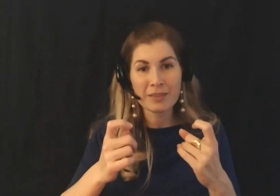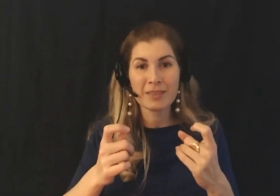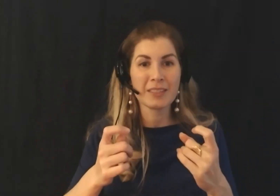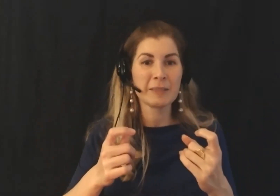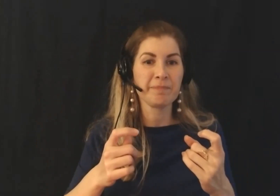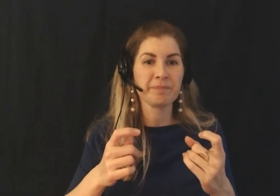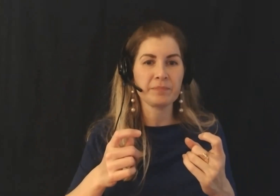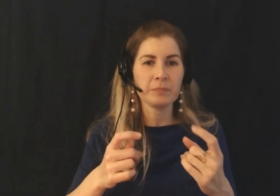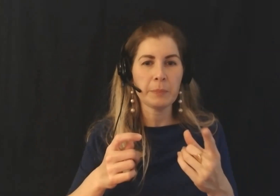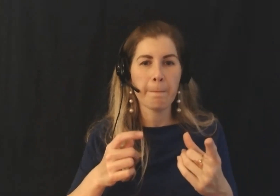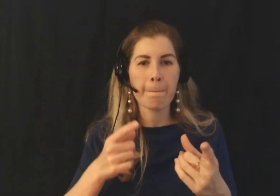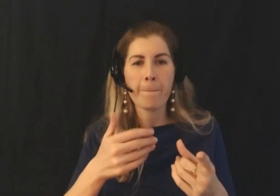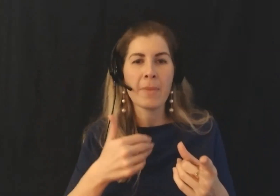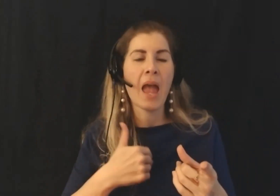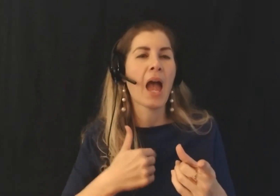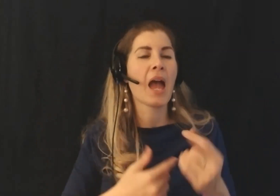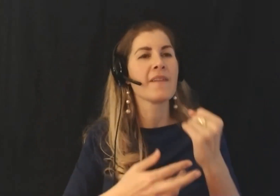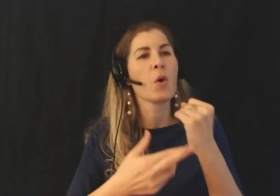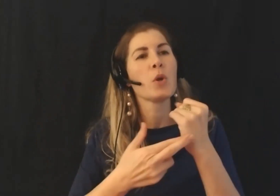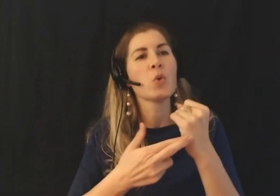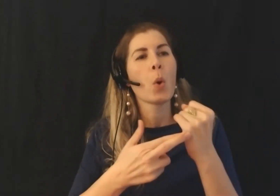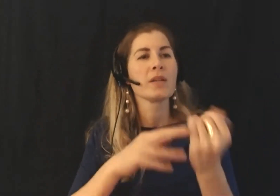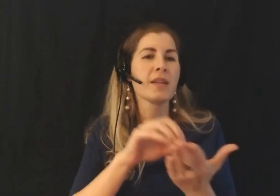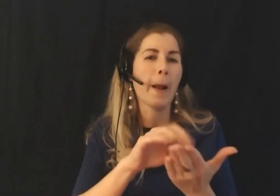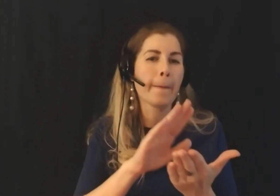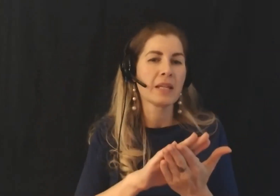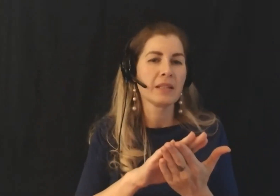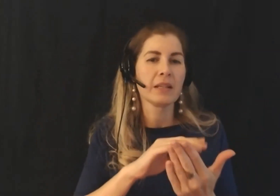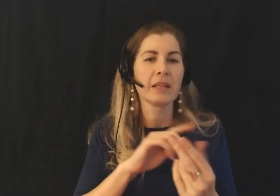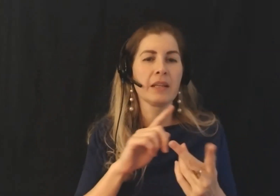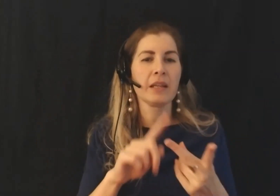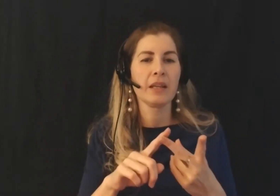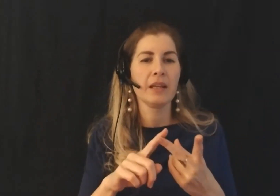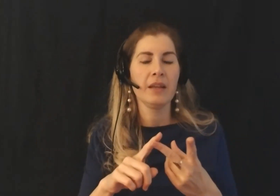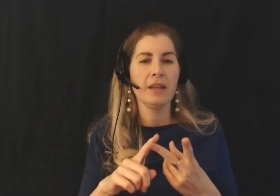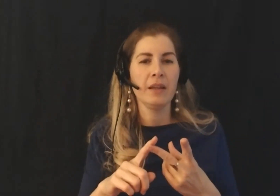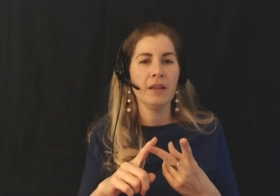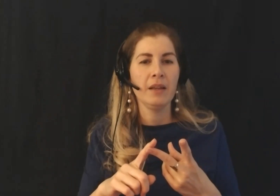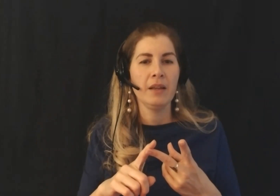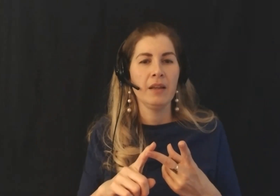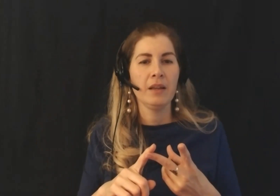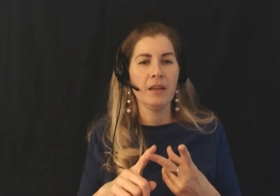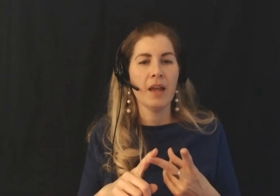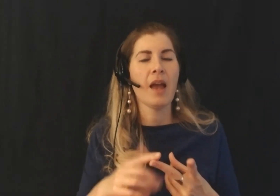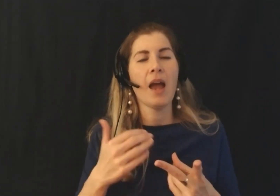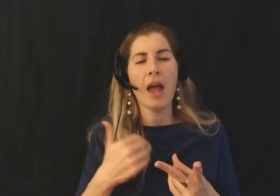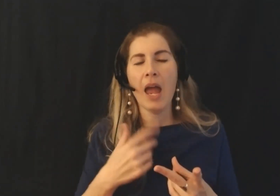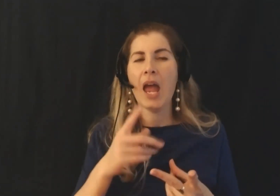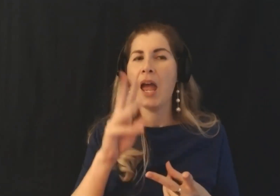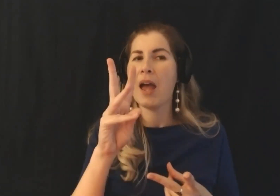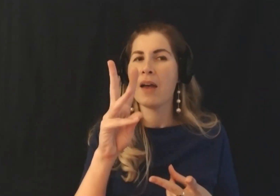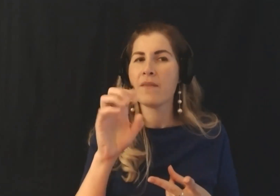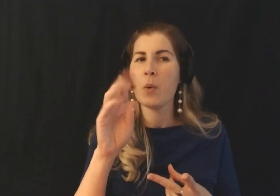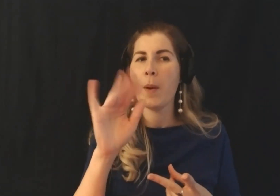a resource document that I'm going to share with you guys. I have a website with my theater company.